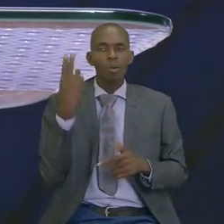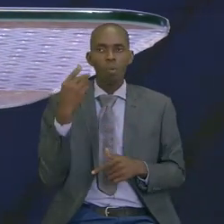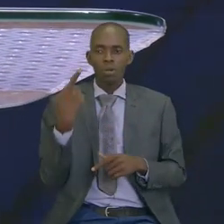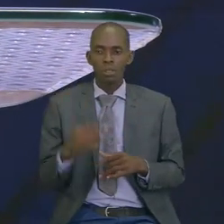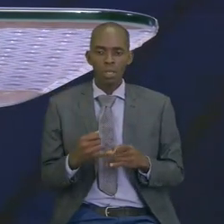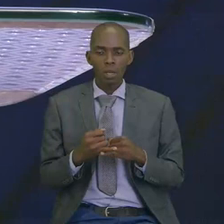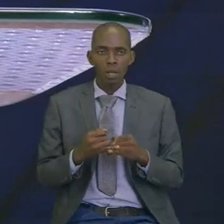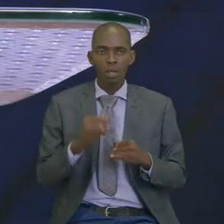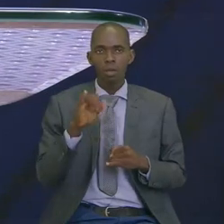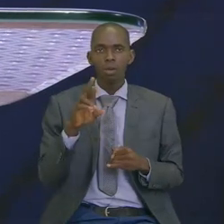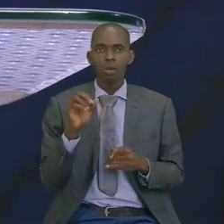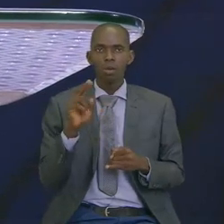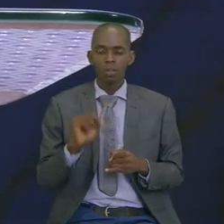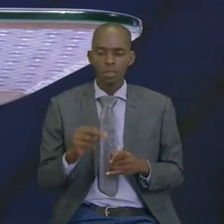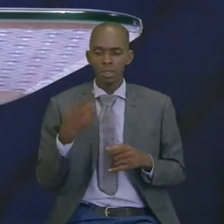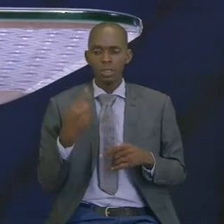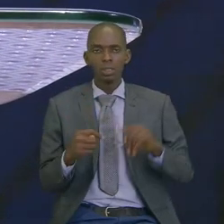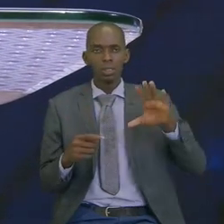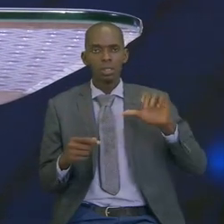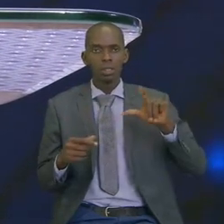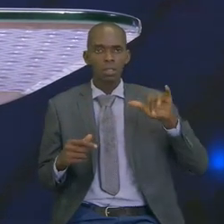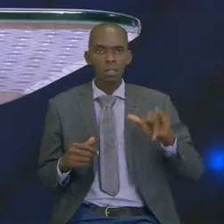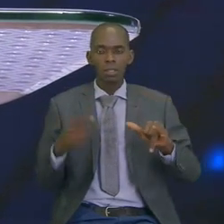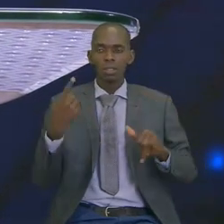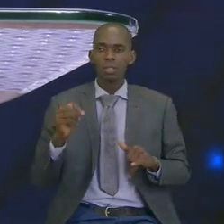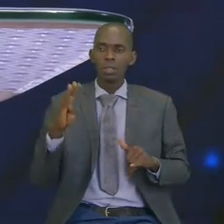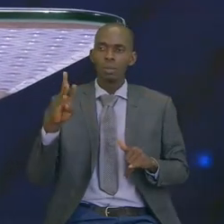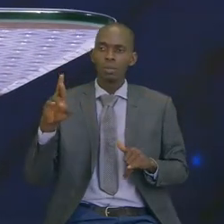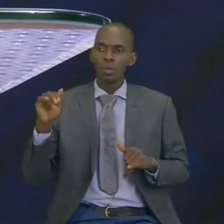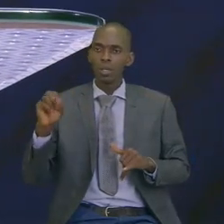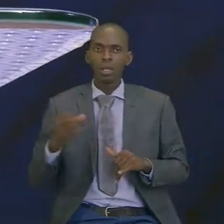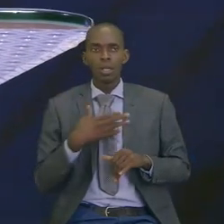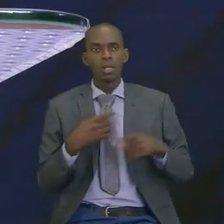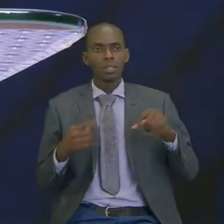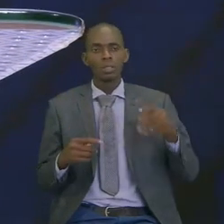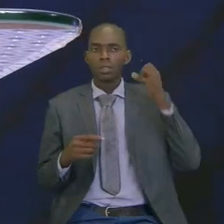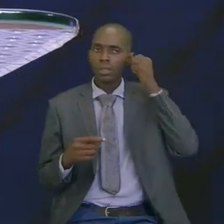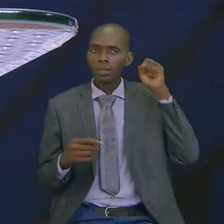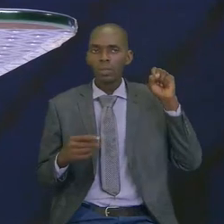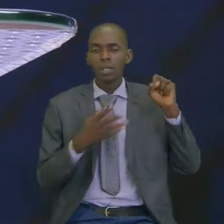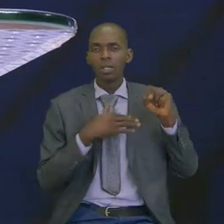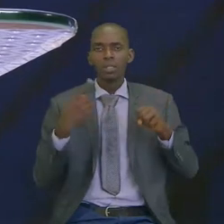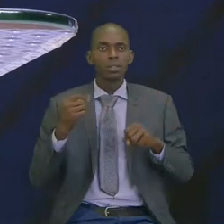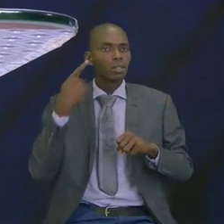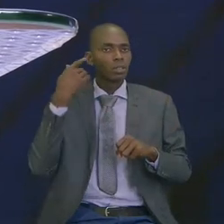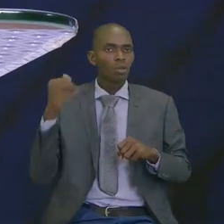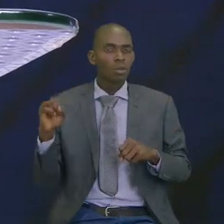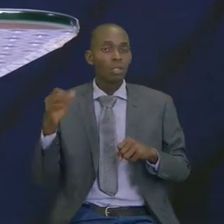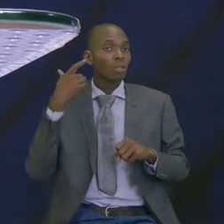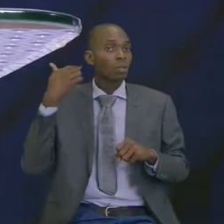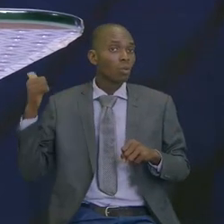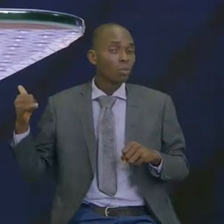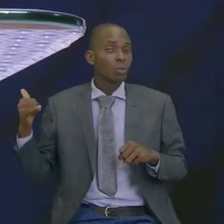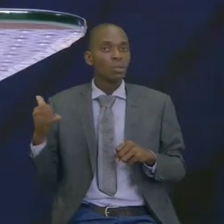the iron, the clay, the brass, and the silver, and the gold broken to